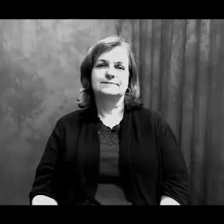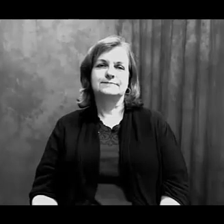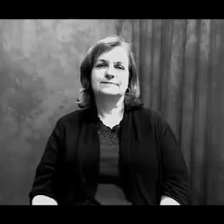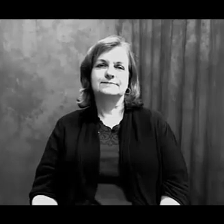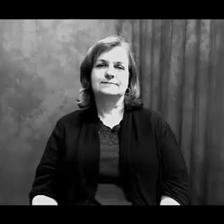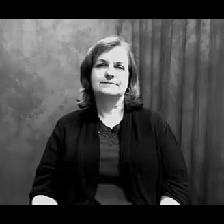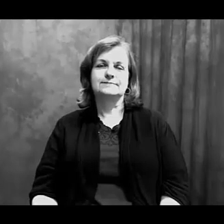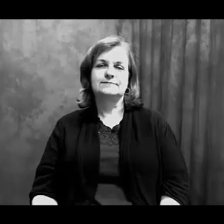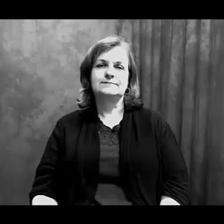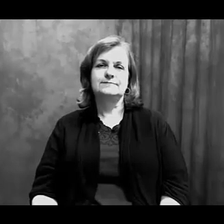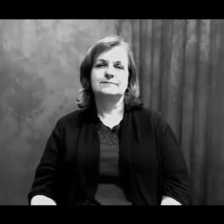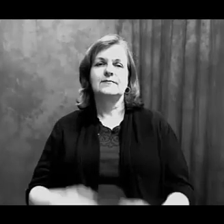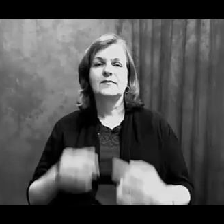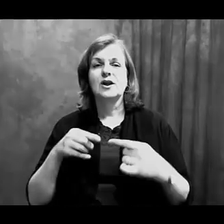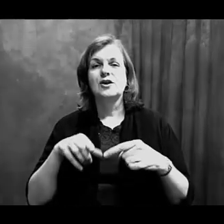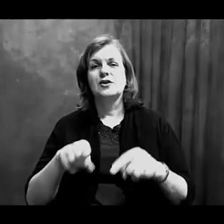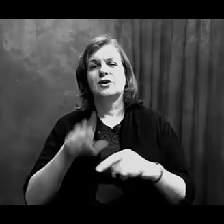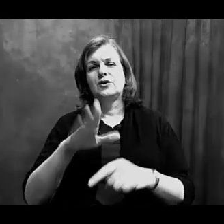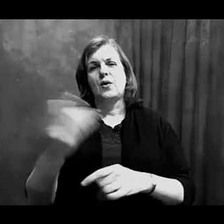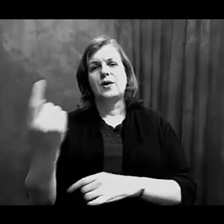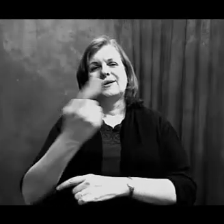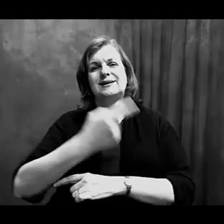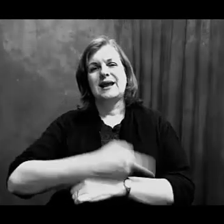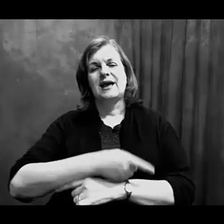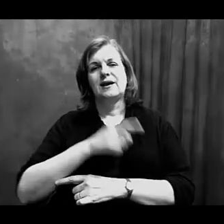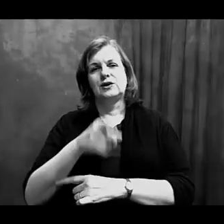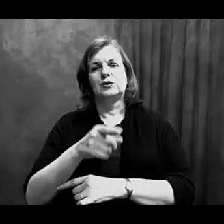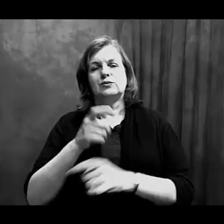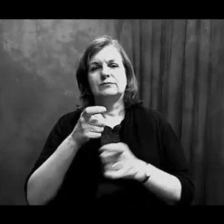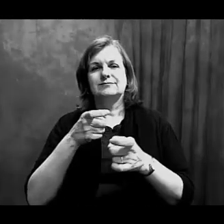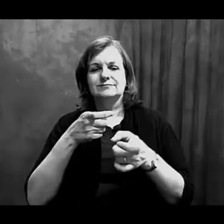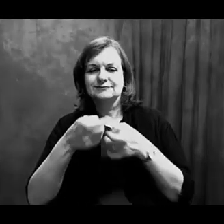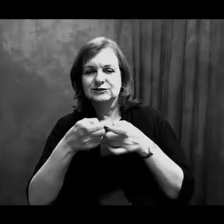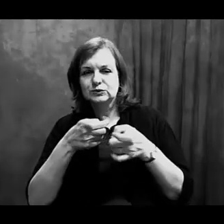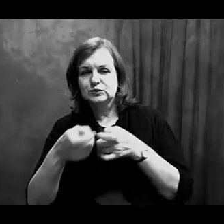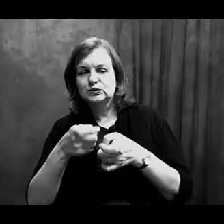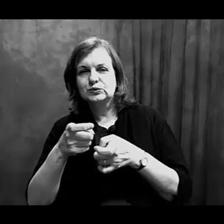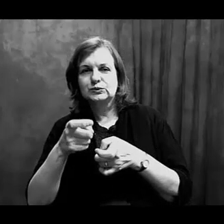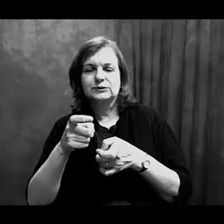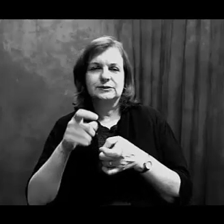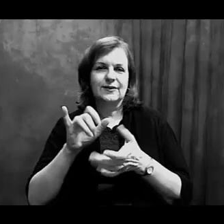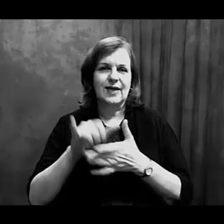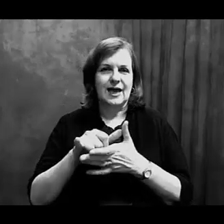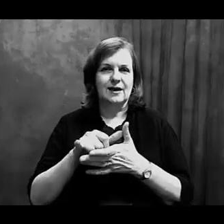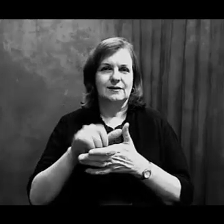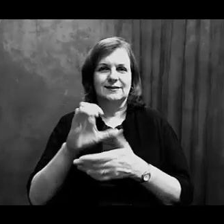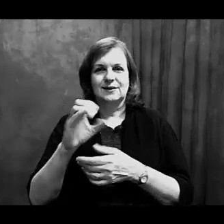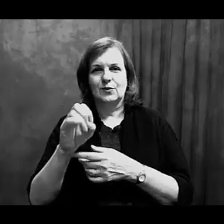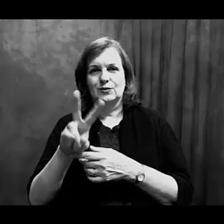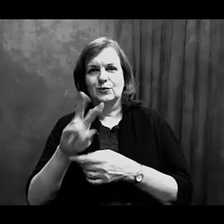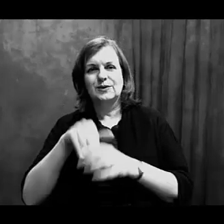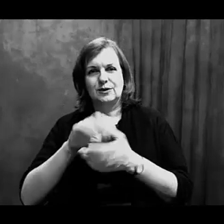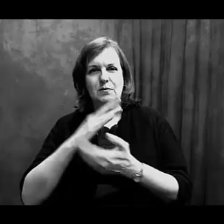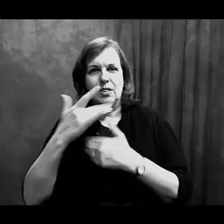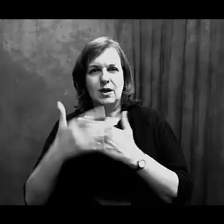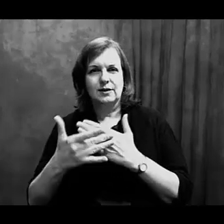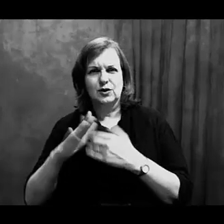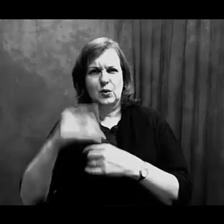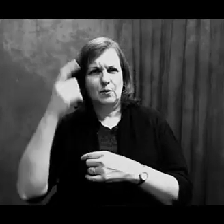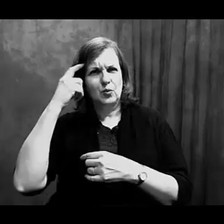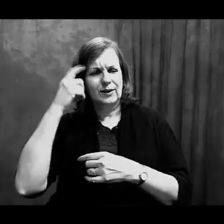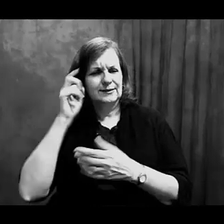Over the course of your day, you are constantly correcting for this. So your brain is constantly